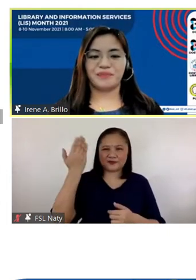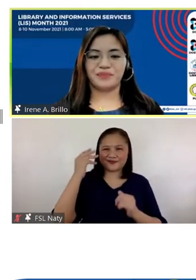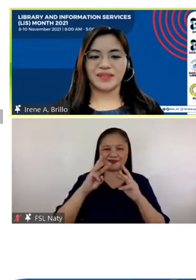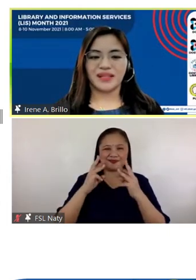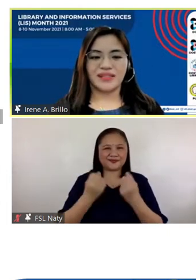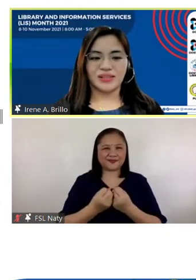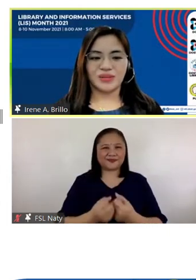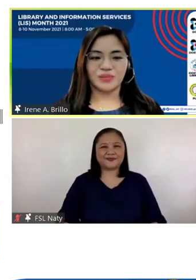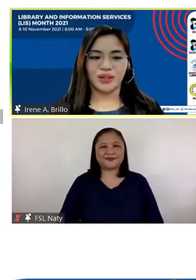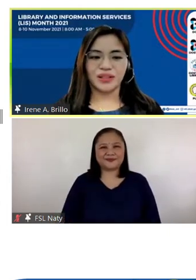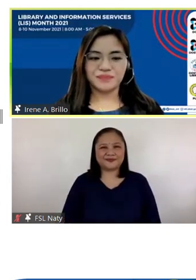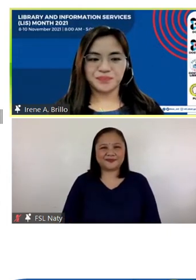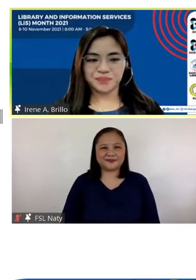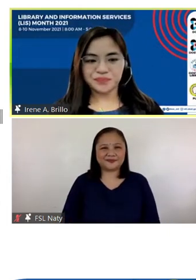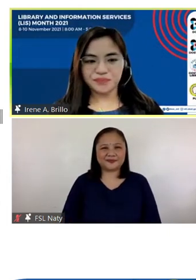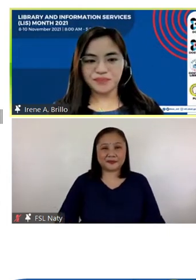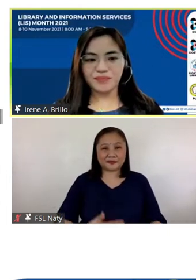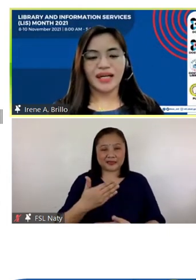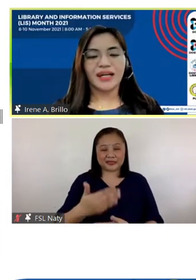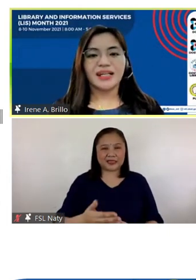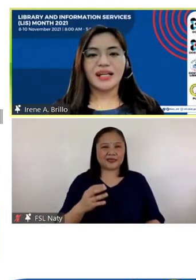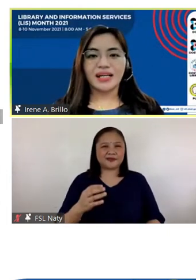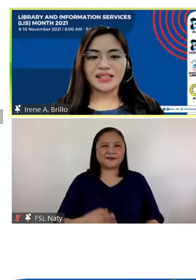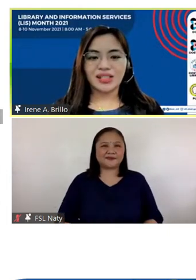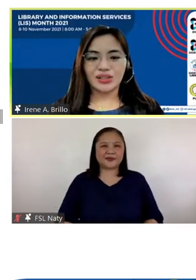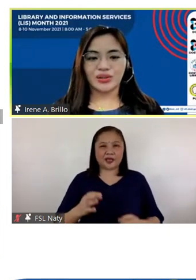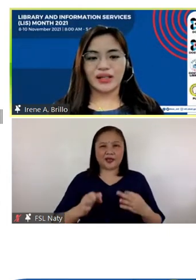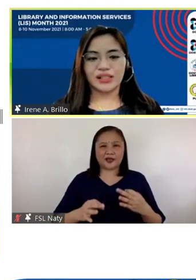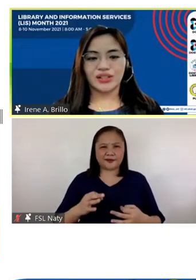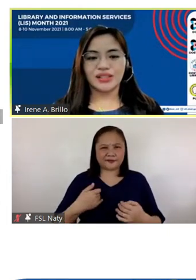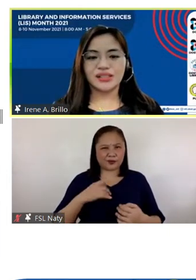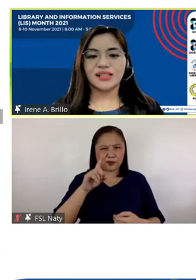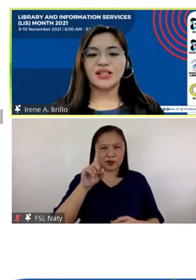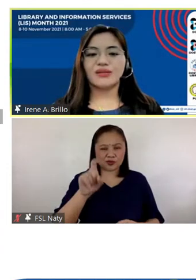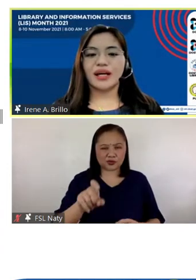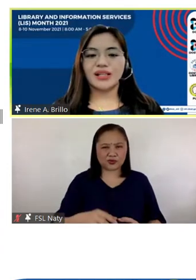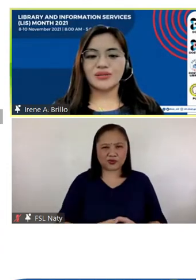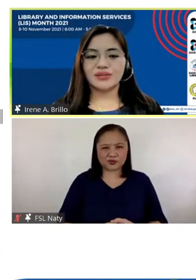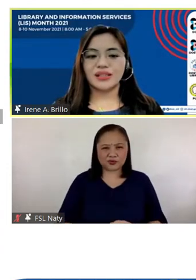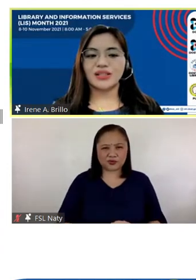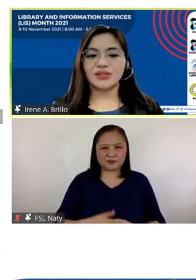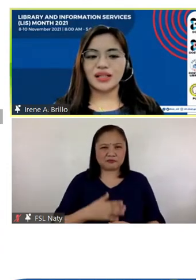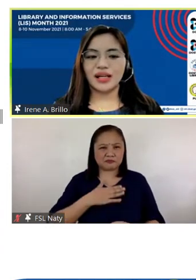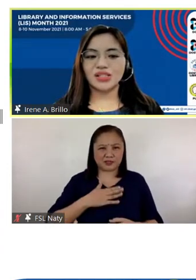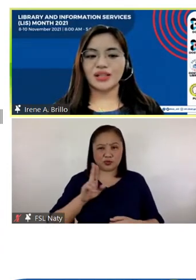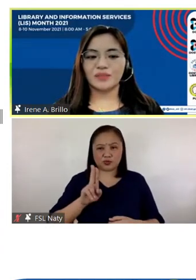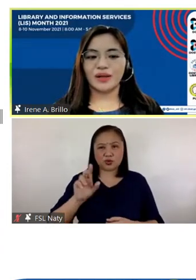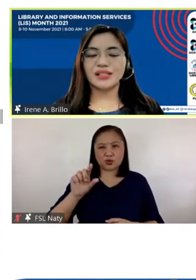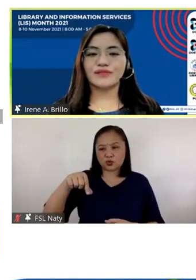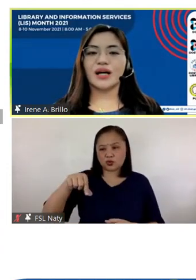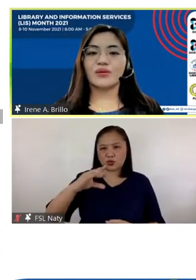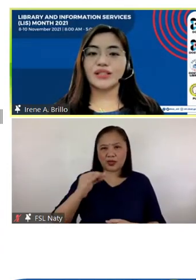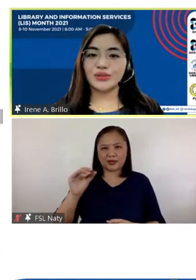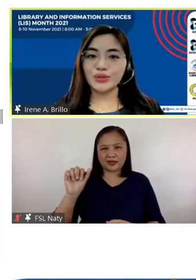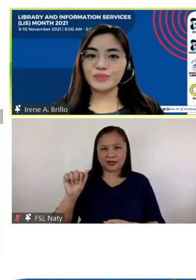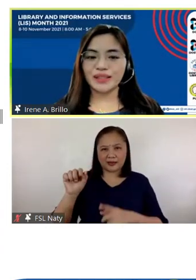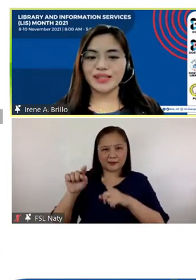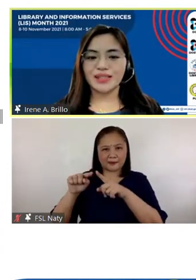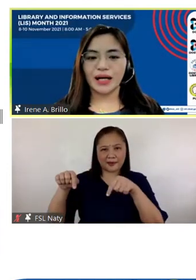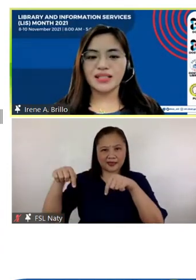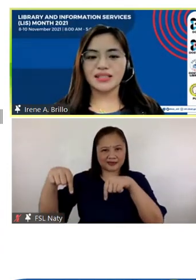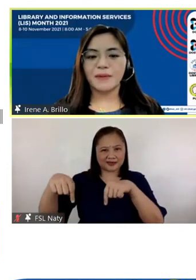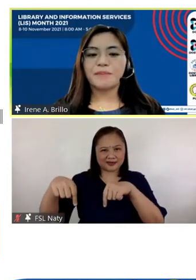webinars. Next po. In asking your questions, you can use the Q&A chat box for our